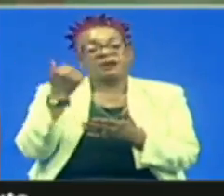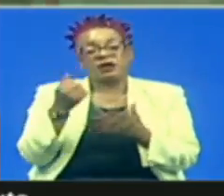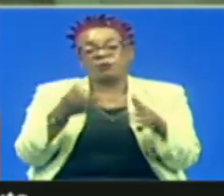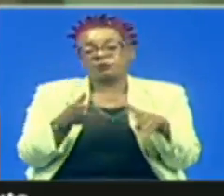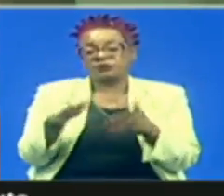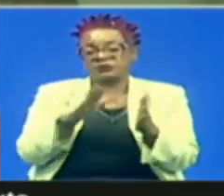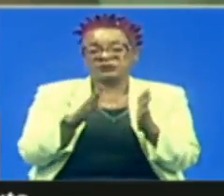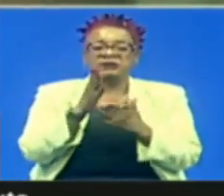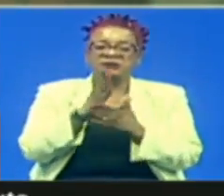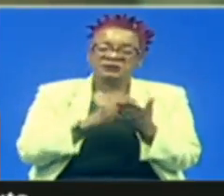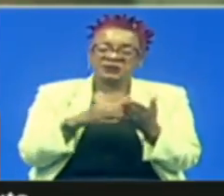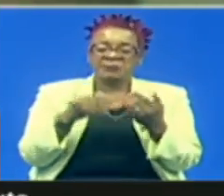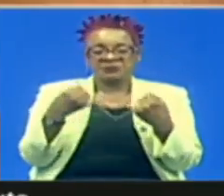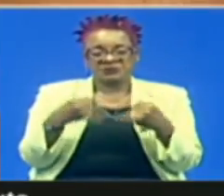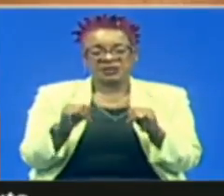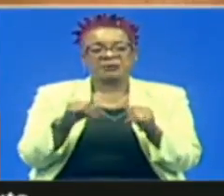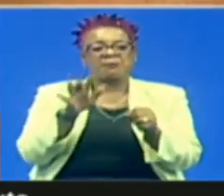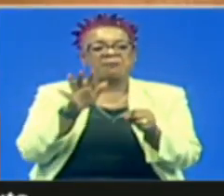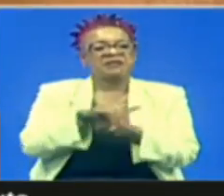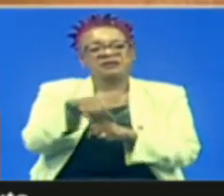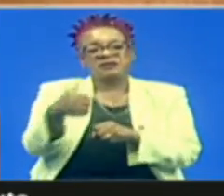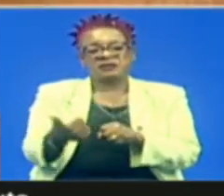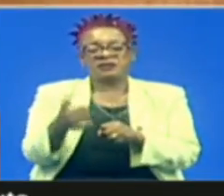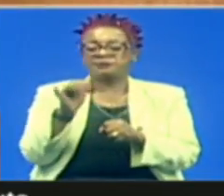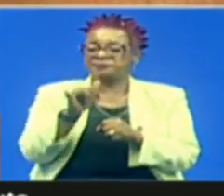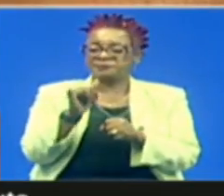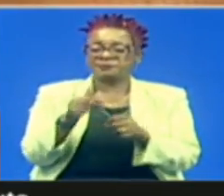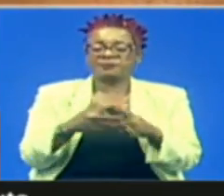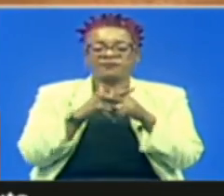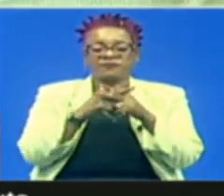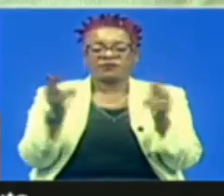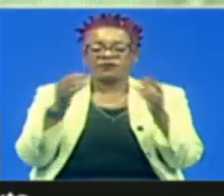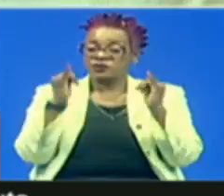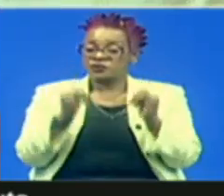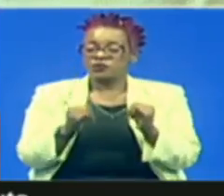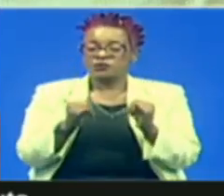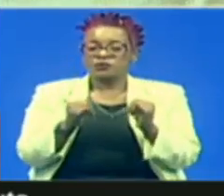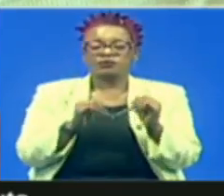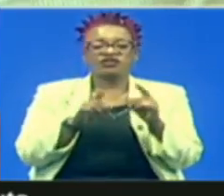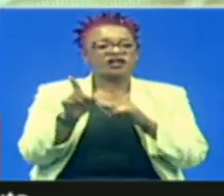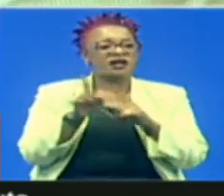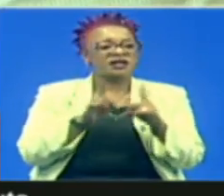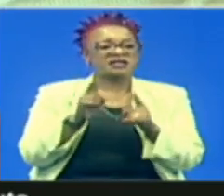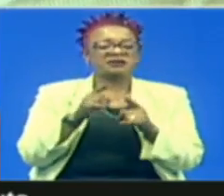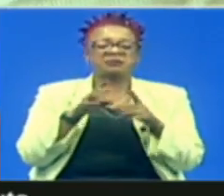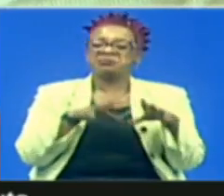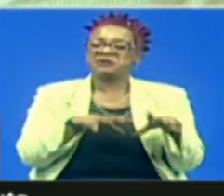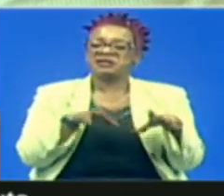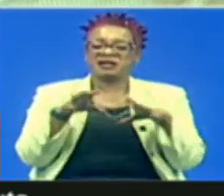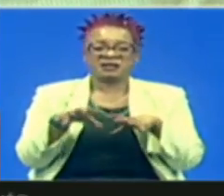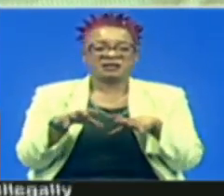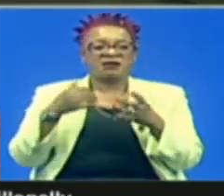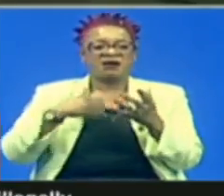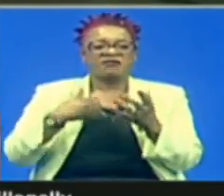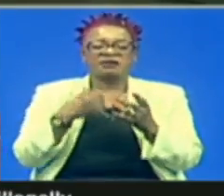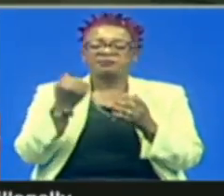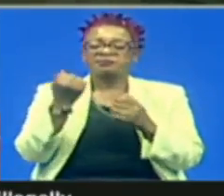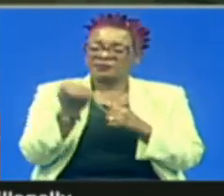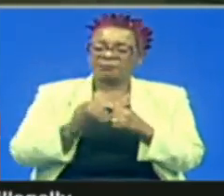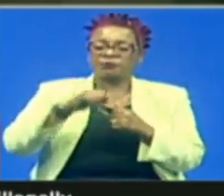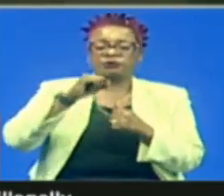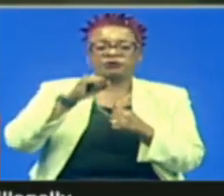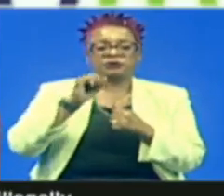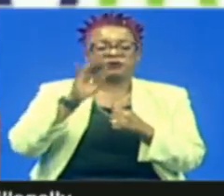some thrive, for many others it marks the start of a new journey of misery, having to endure cruelty and abuse in the hands of